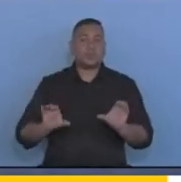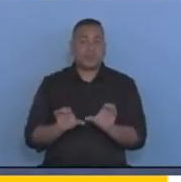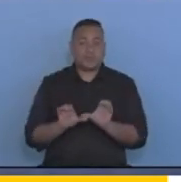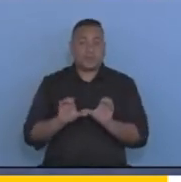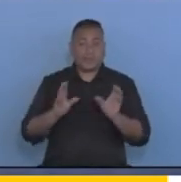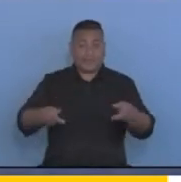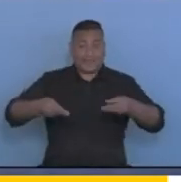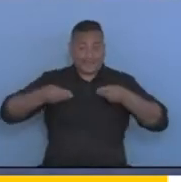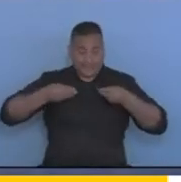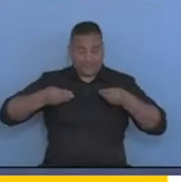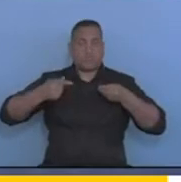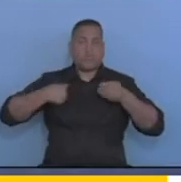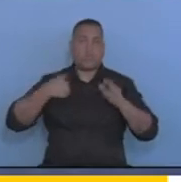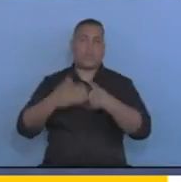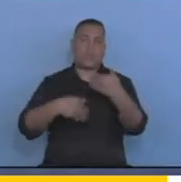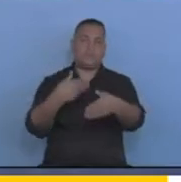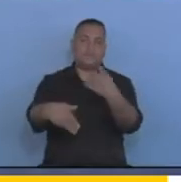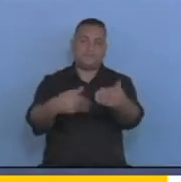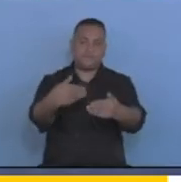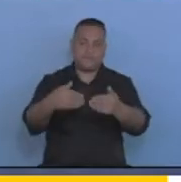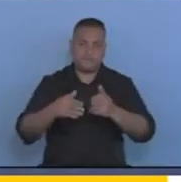minimum requirement in grade level 2. Yeah.